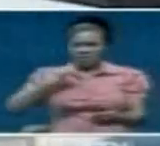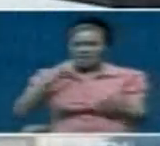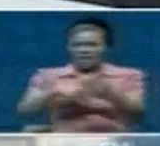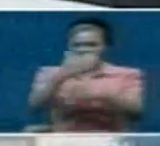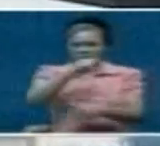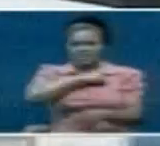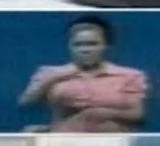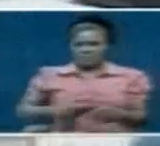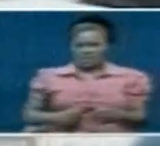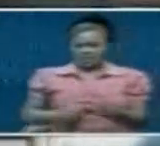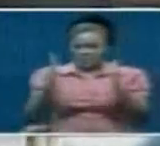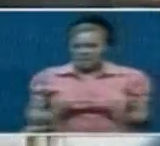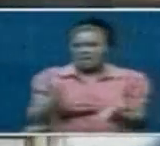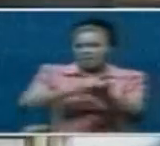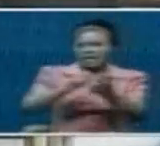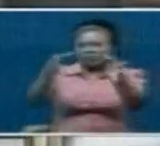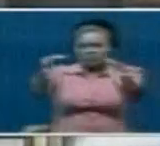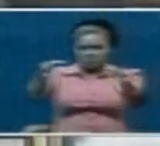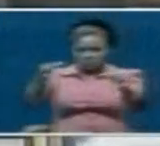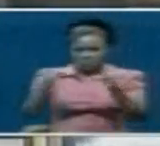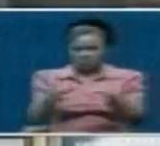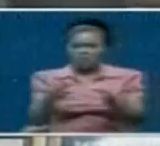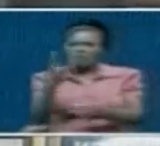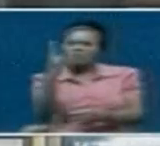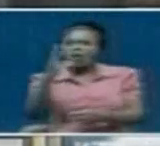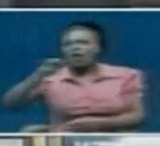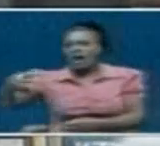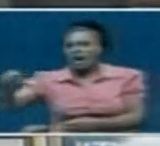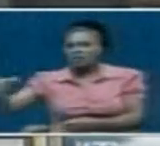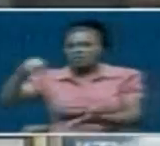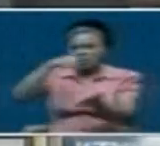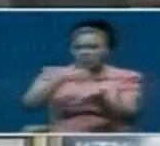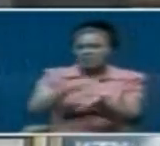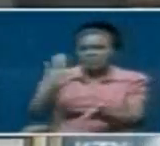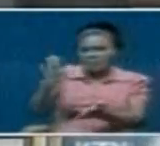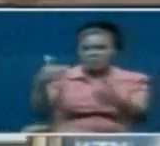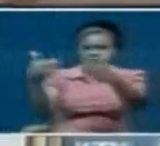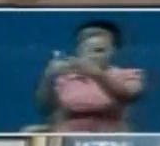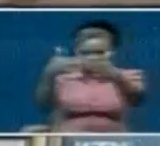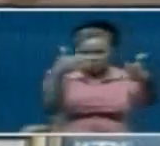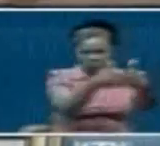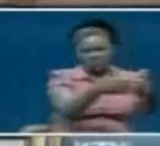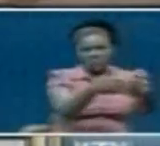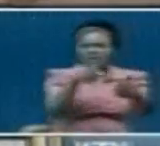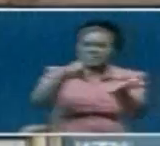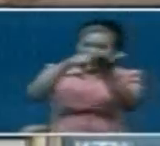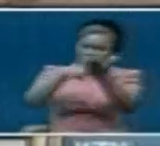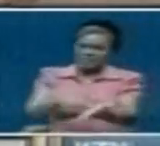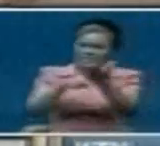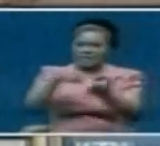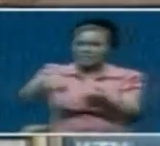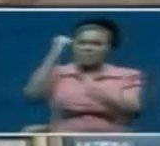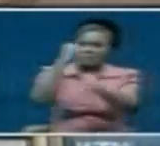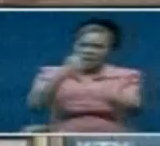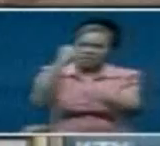Senate wrote to Treasury asking that funds to four counties, including his own, be blocked. He insisted that his